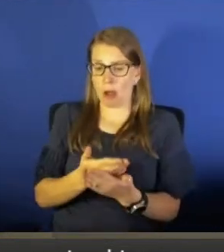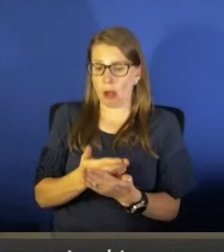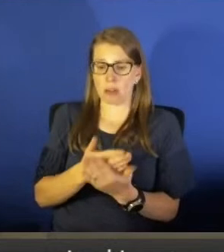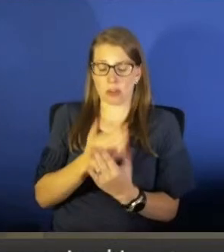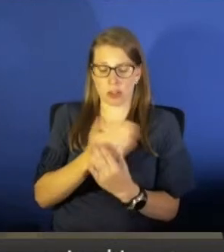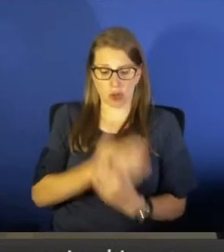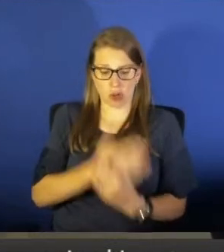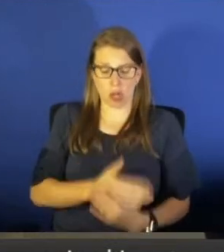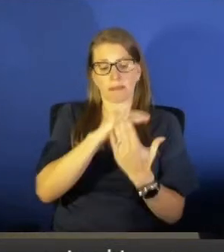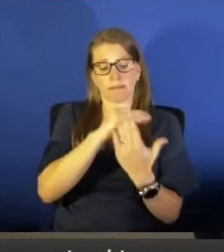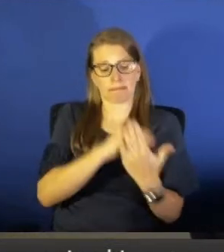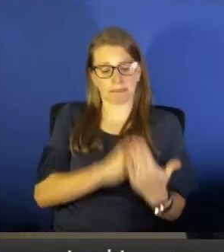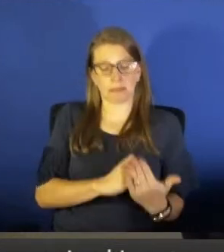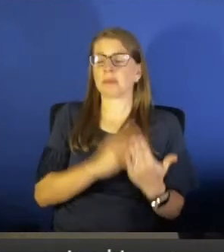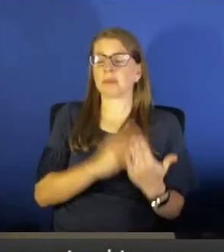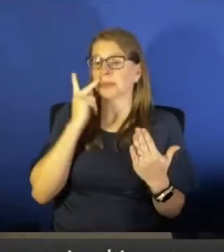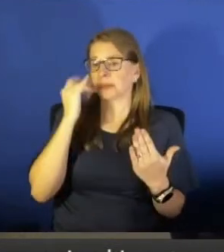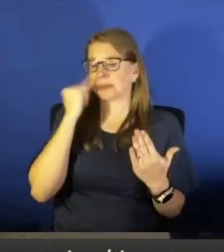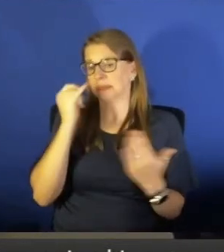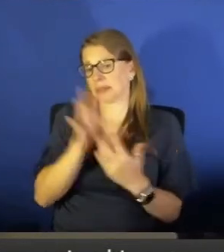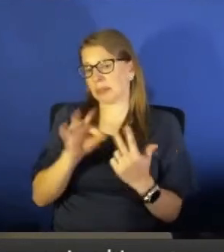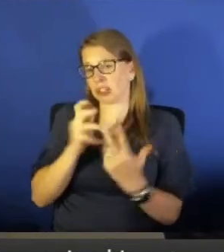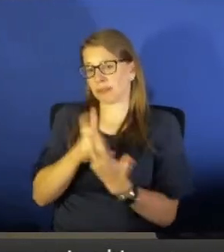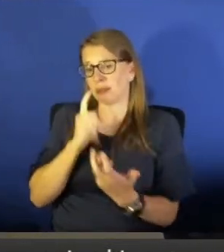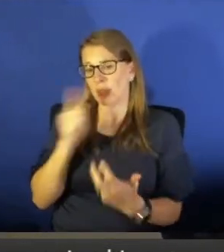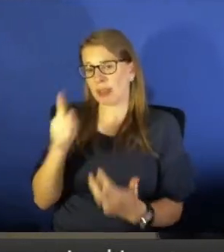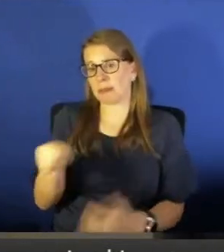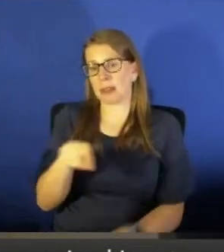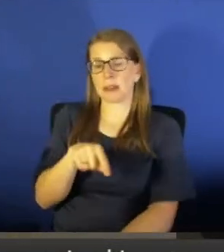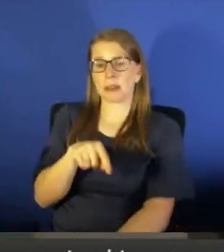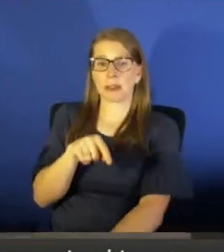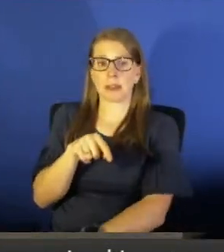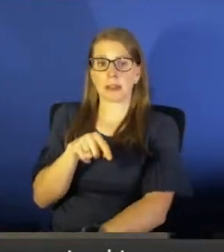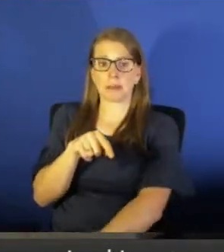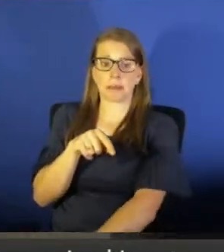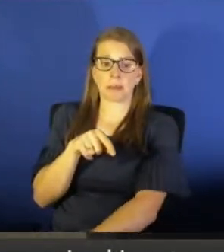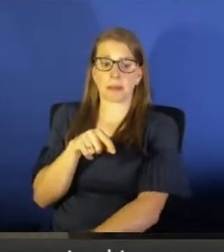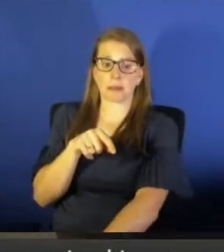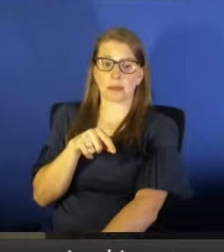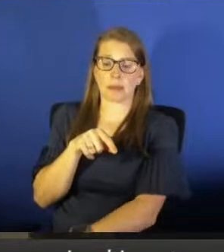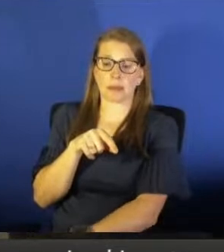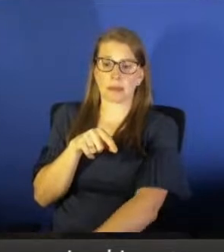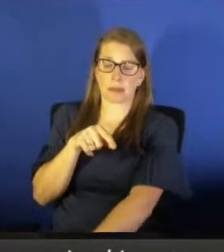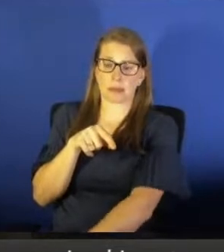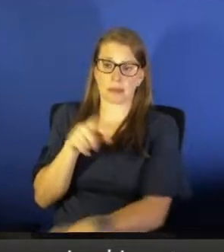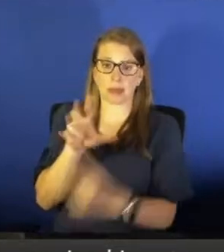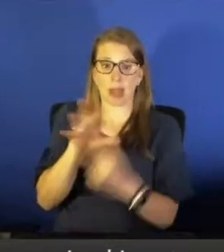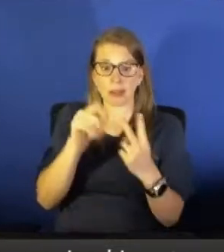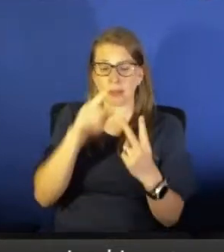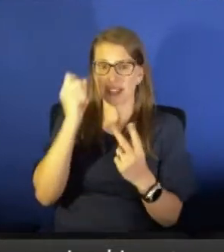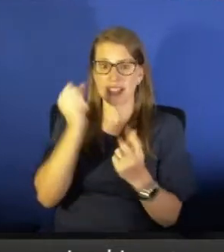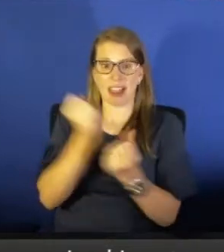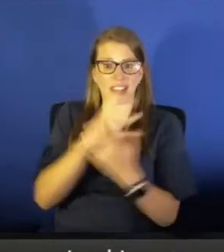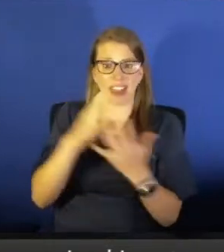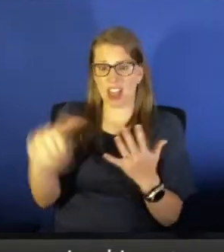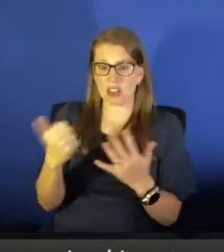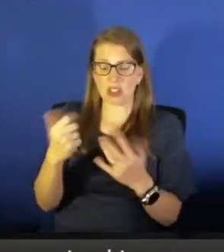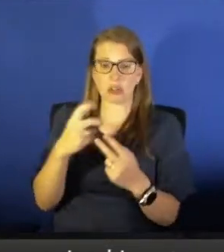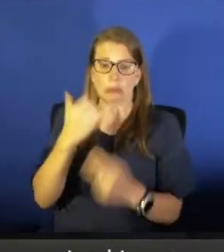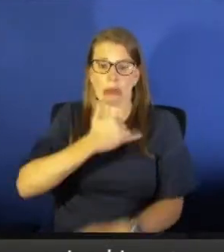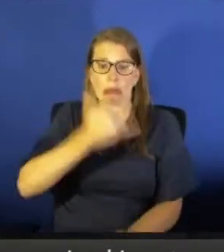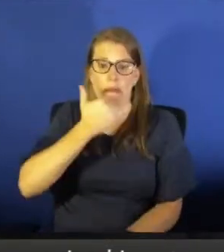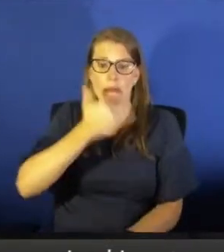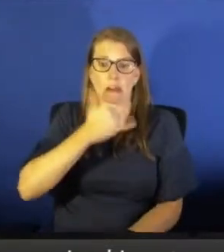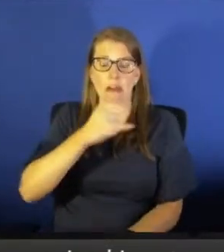and see if it's an option for them. And this was an option, Christina, because so much else was going wrong. And in fact, this was for her